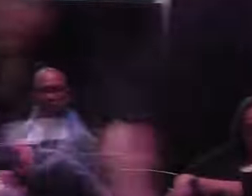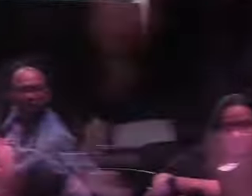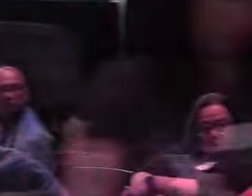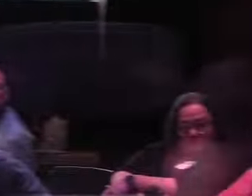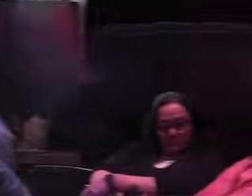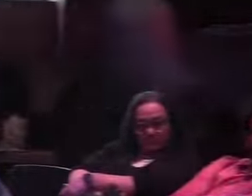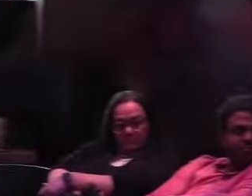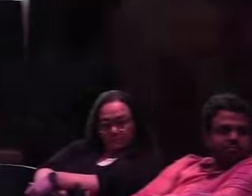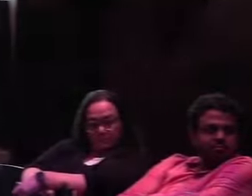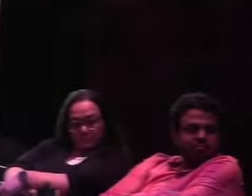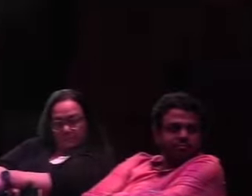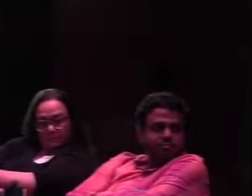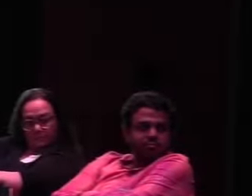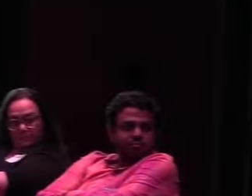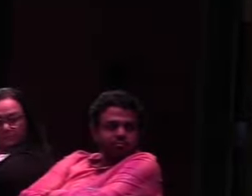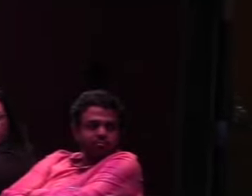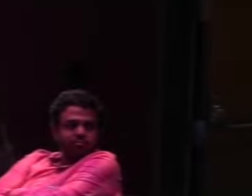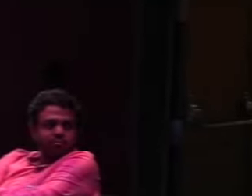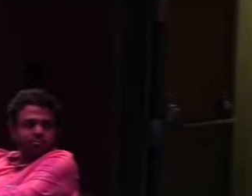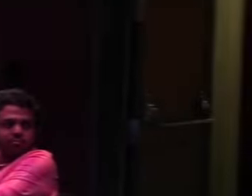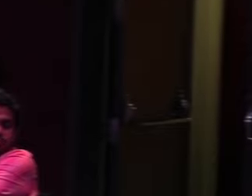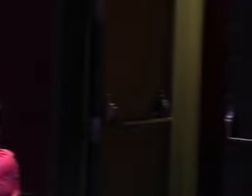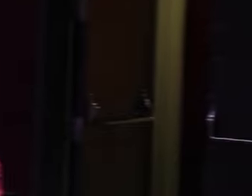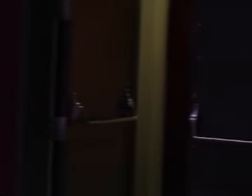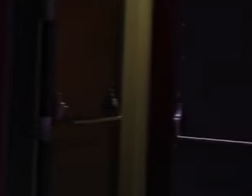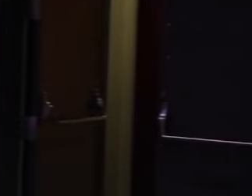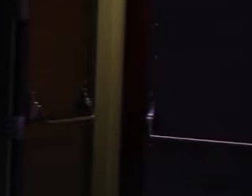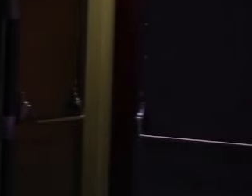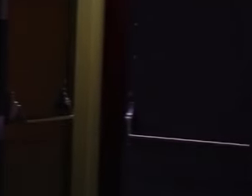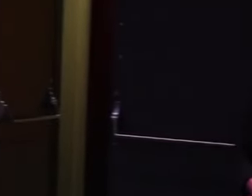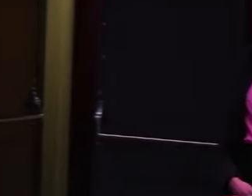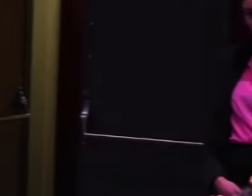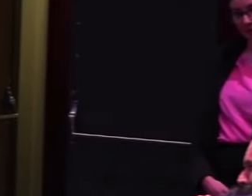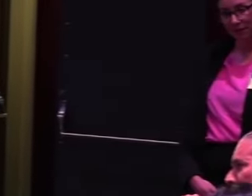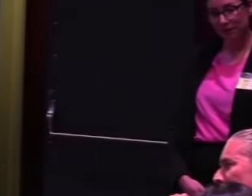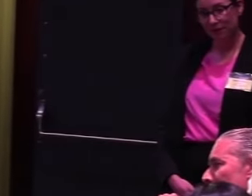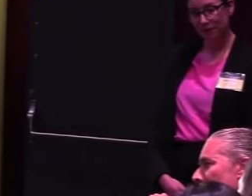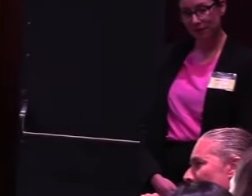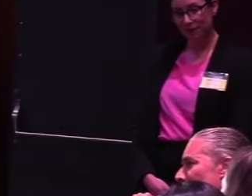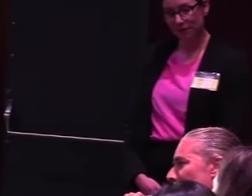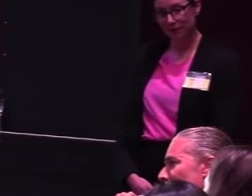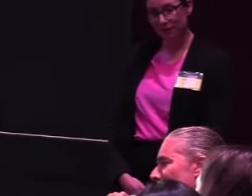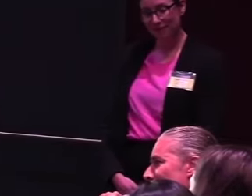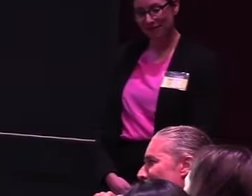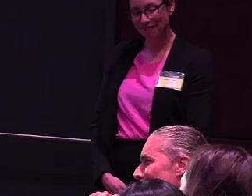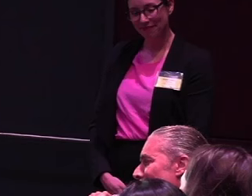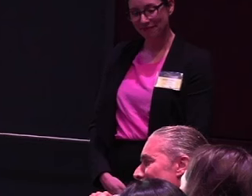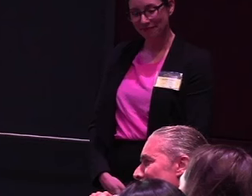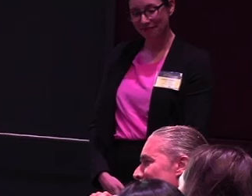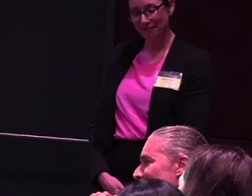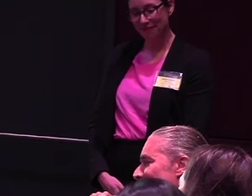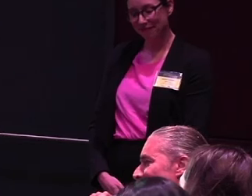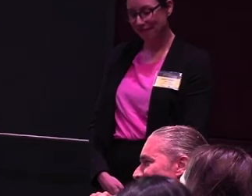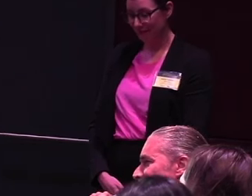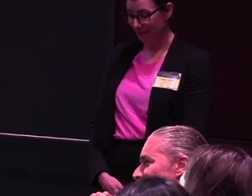a braid and a goatee and a purplish shirt.